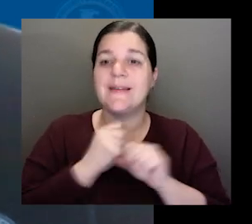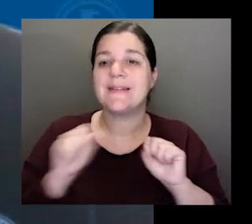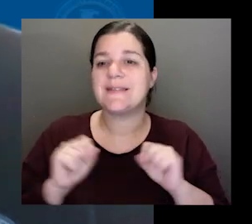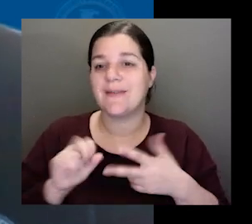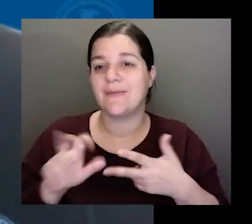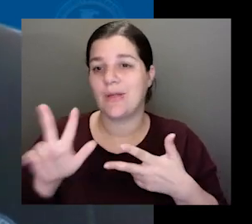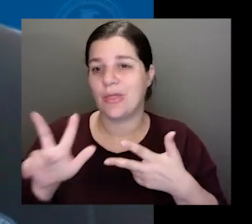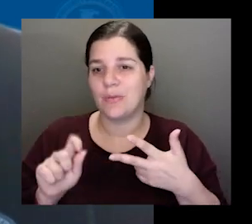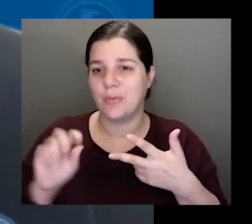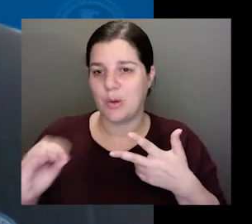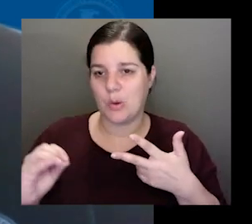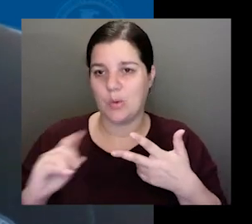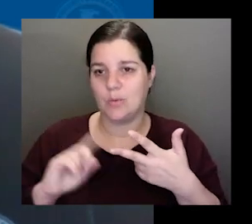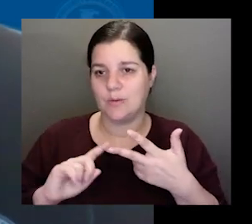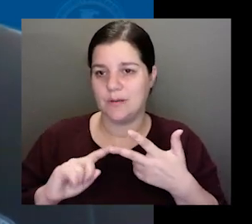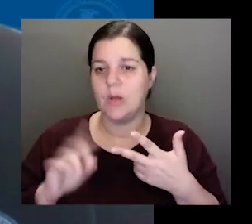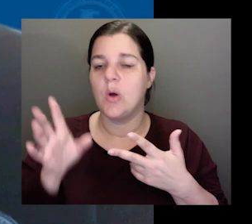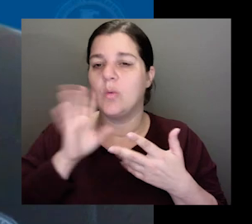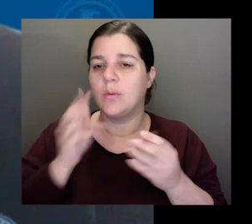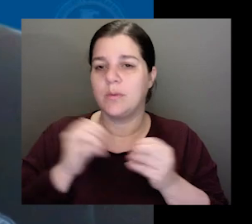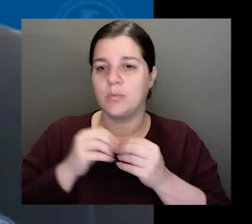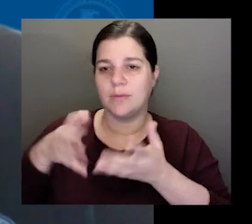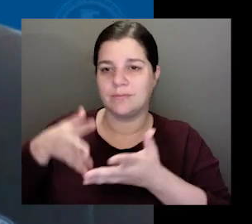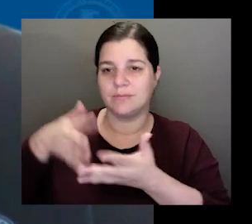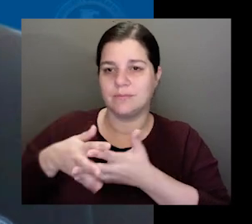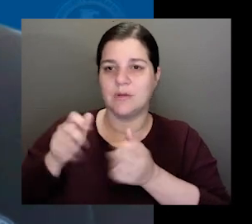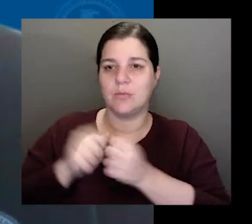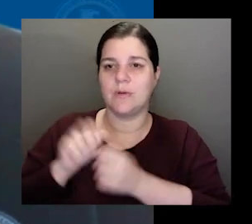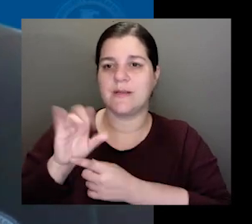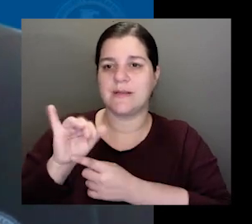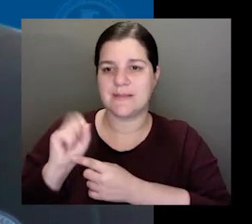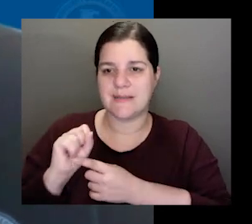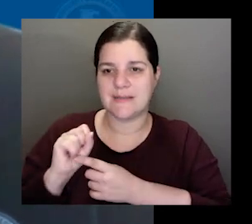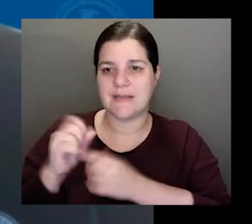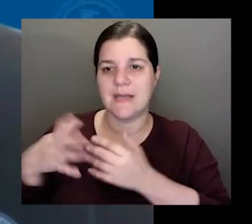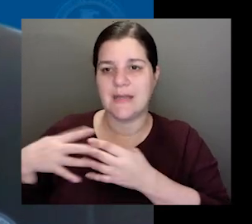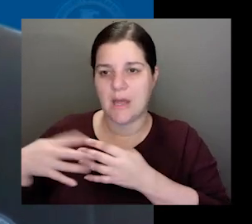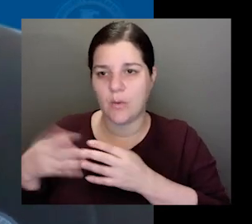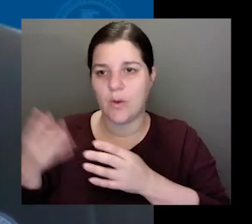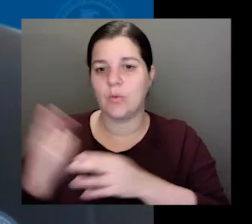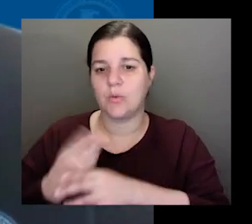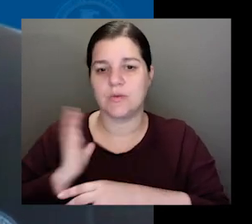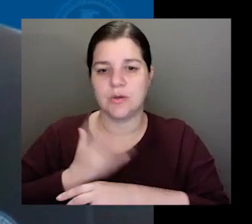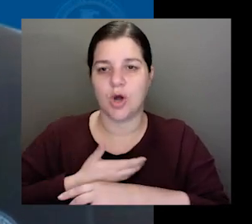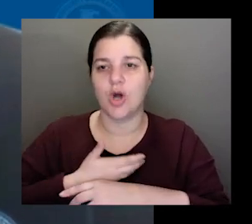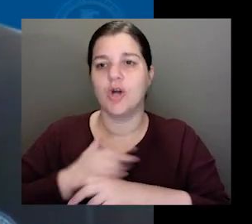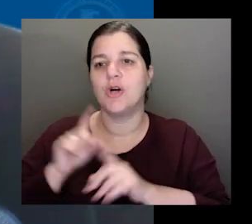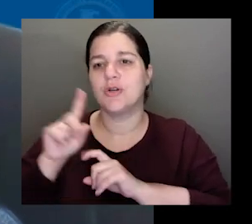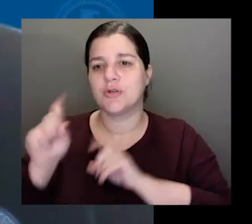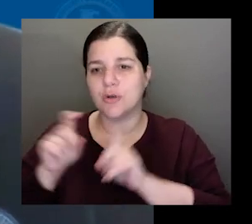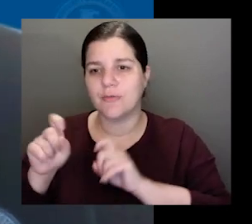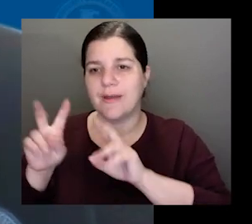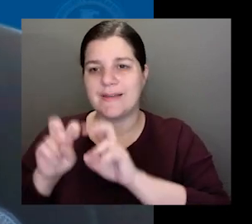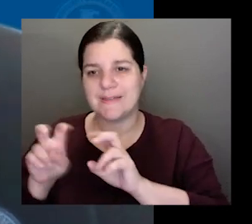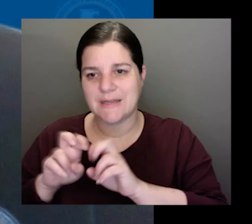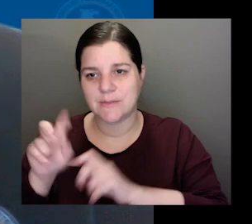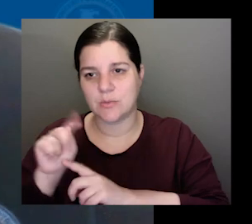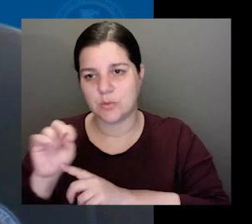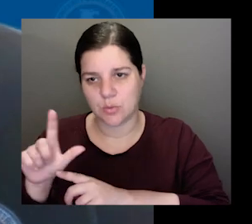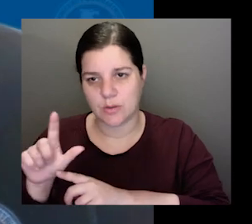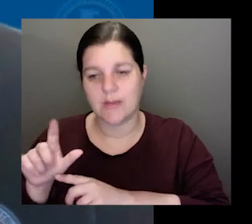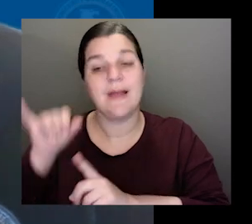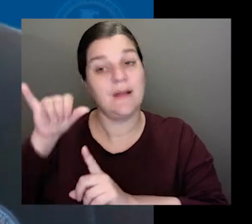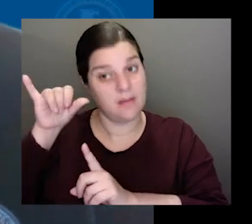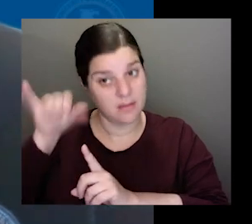all participants is actually integrated directly into the CISA Gateway via our surveying assessments tool. And that